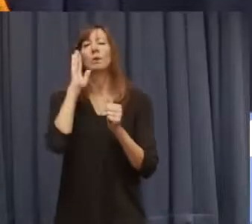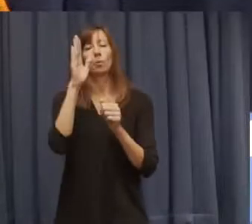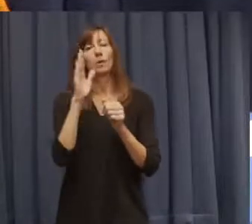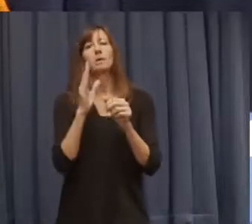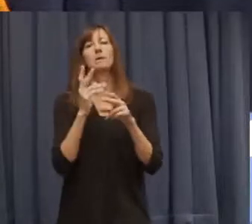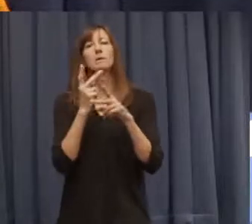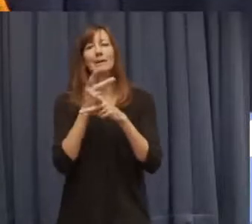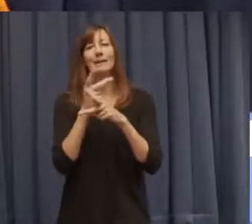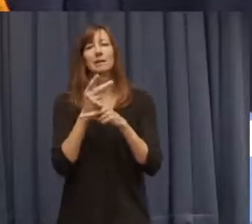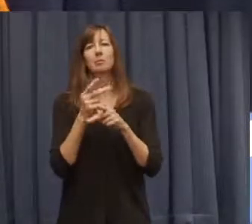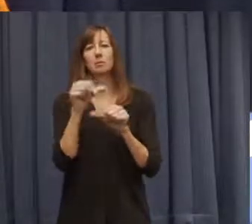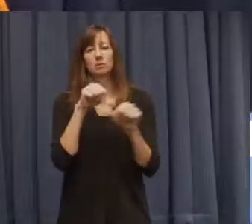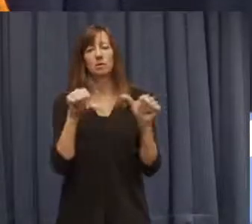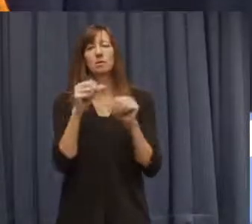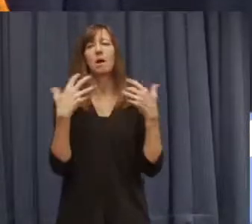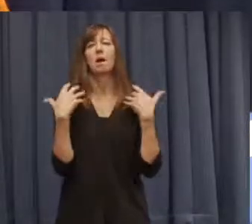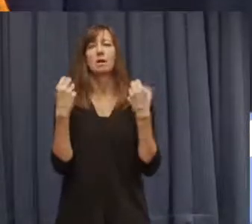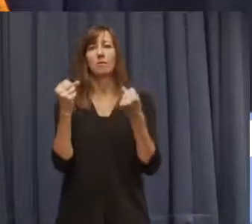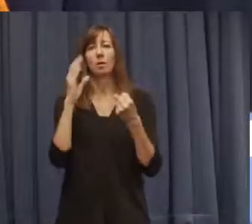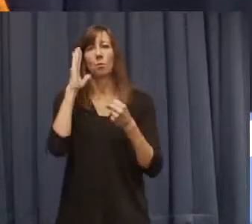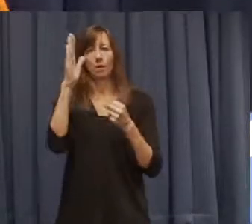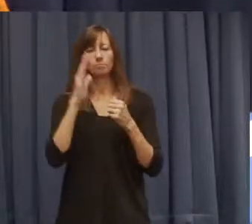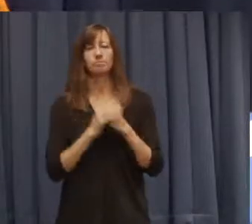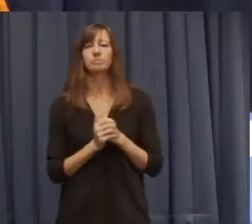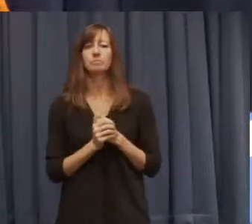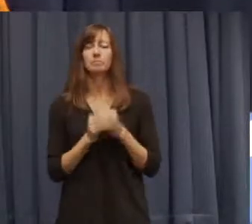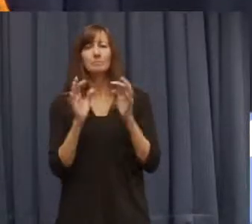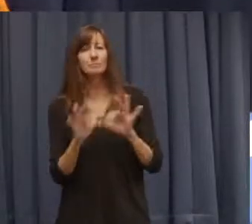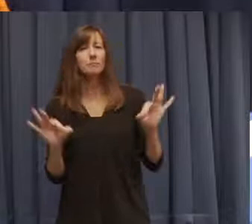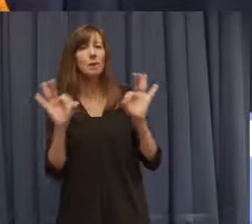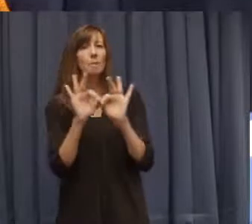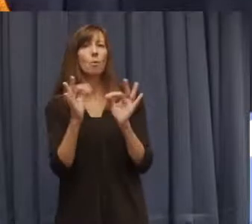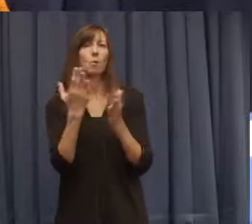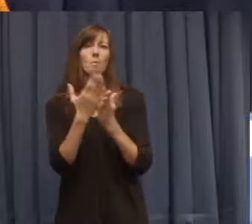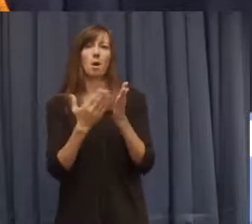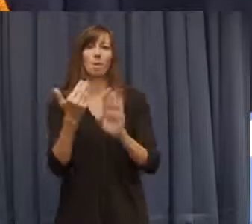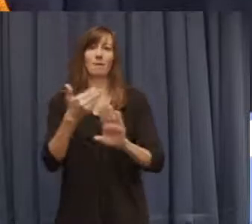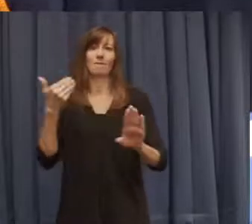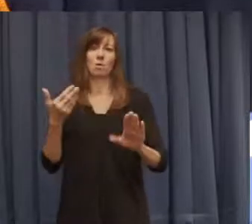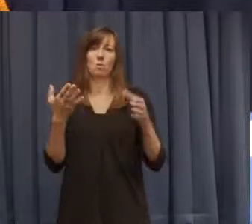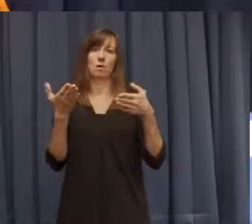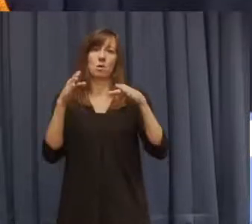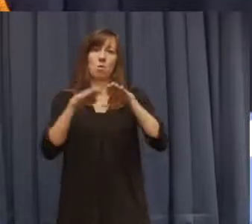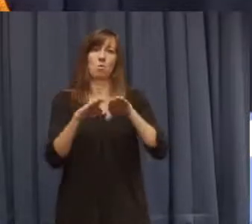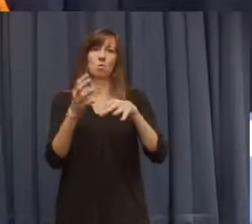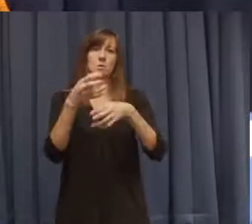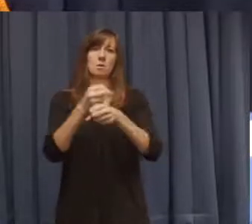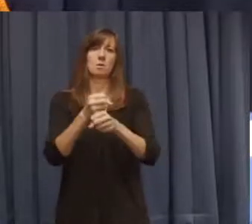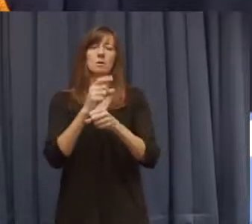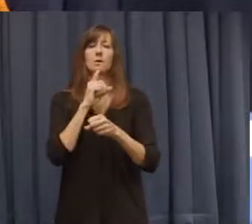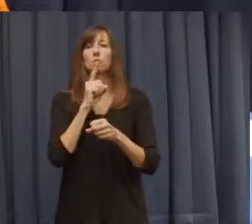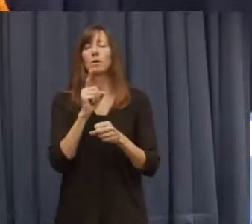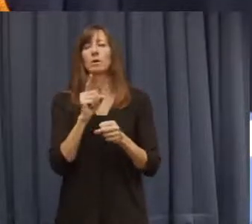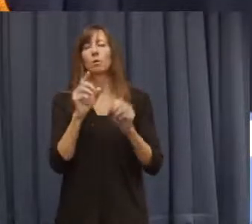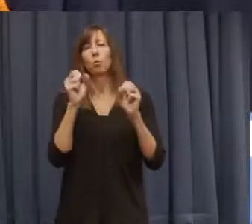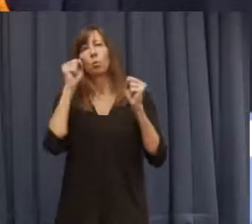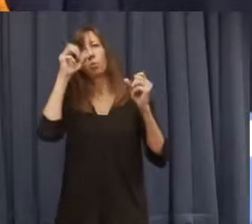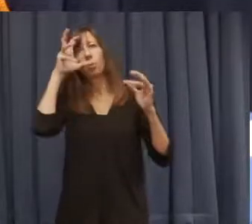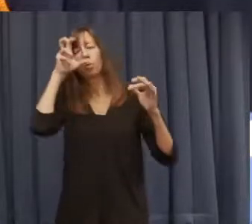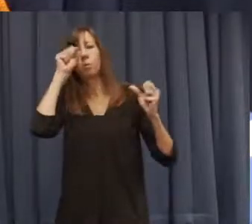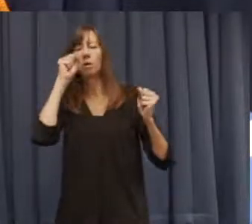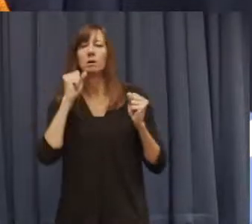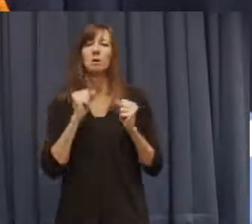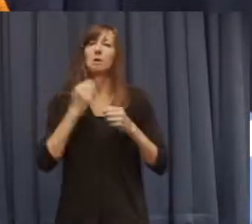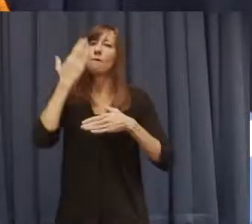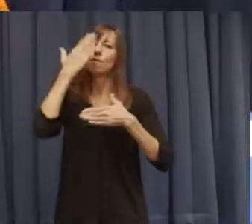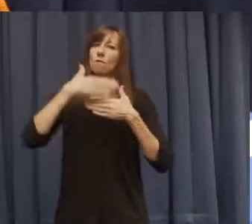And a key part of that, as we wrap up, of course, are our incredible frontline workers that have gotten us through